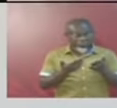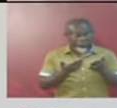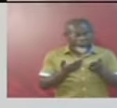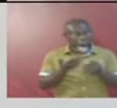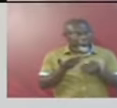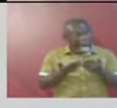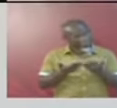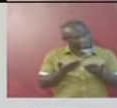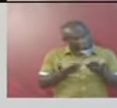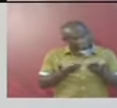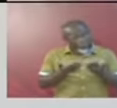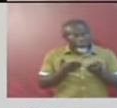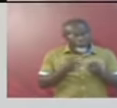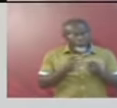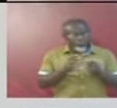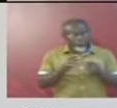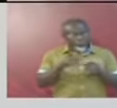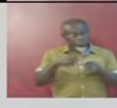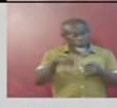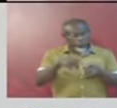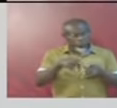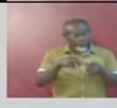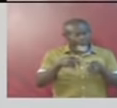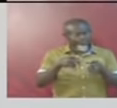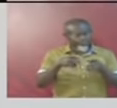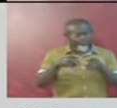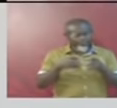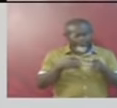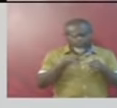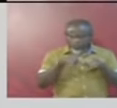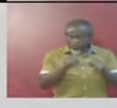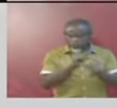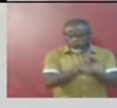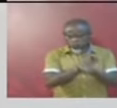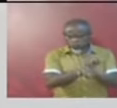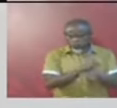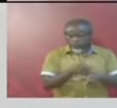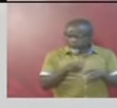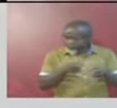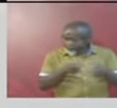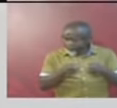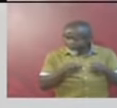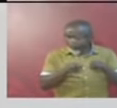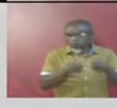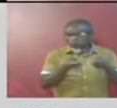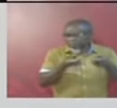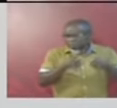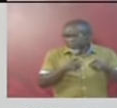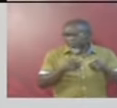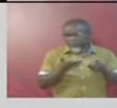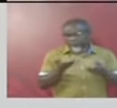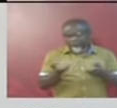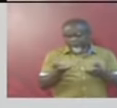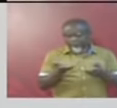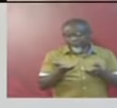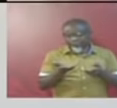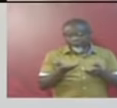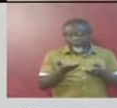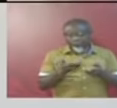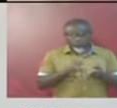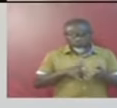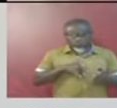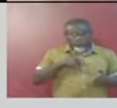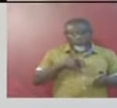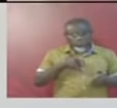having to manage those situations and provide persons with the care that they need in order to reduce the risk for negative outcomes.